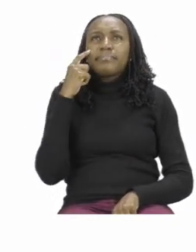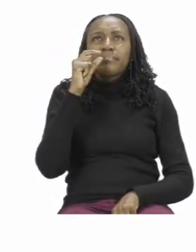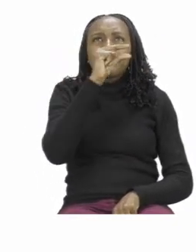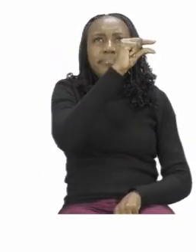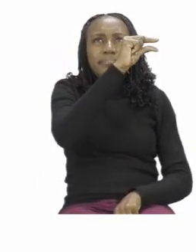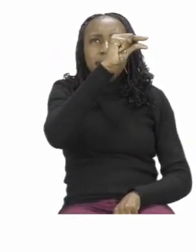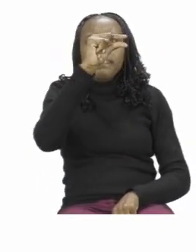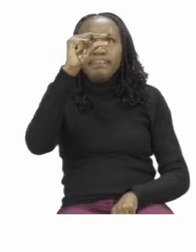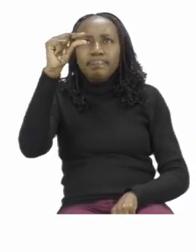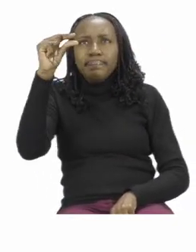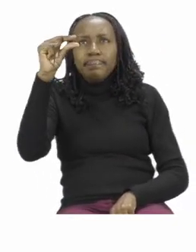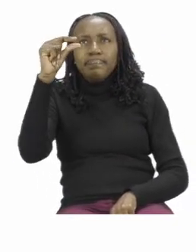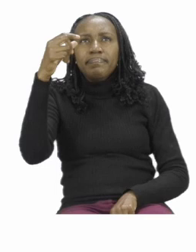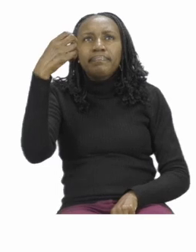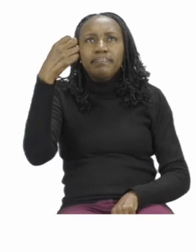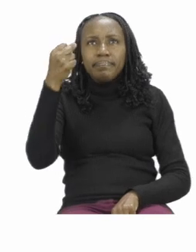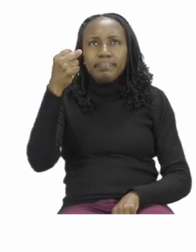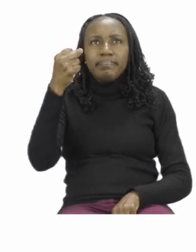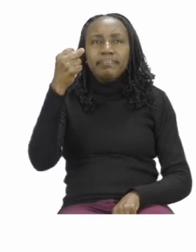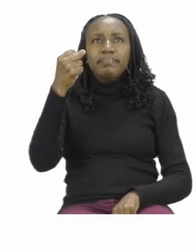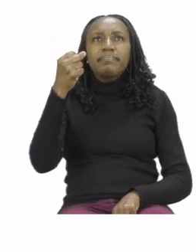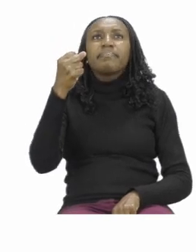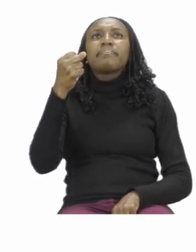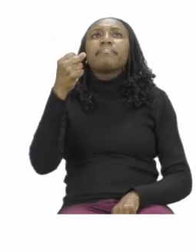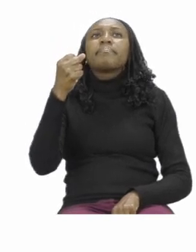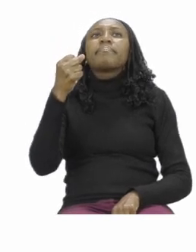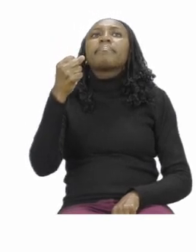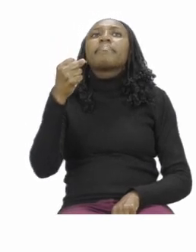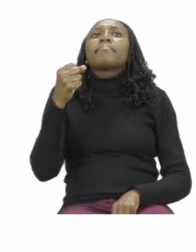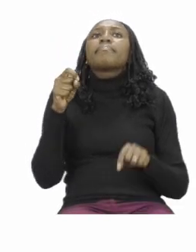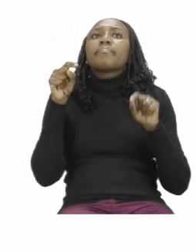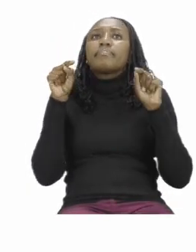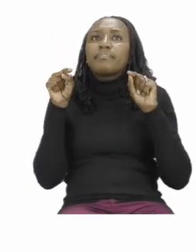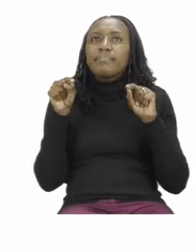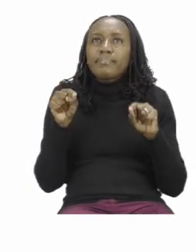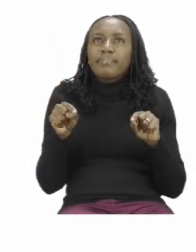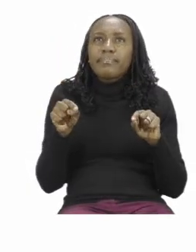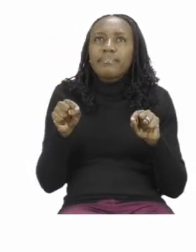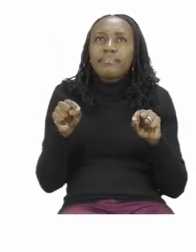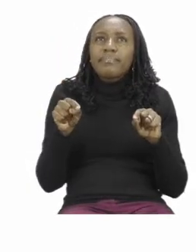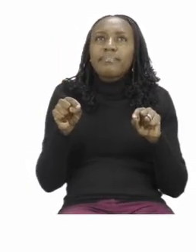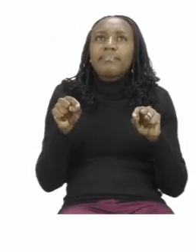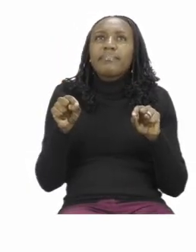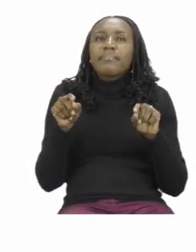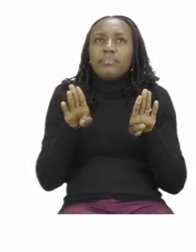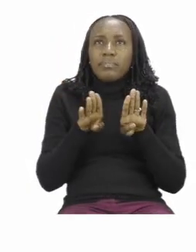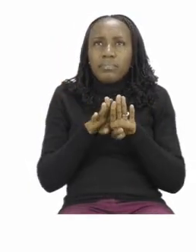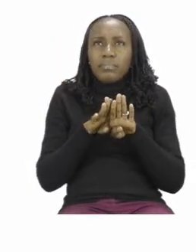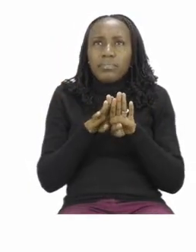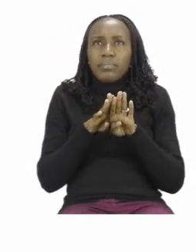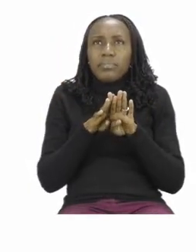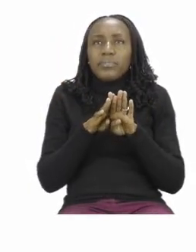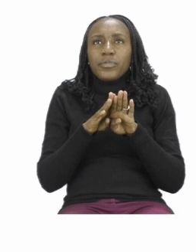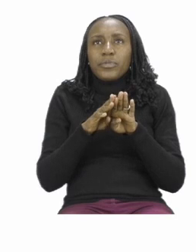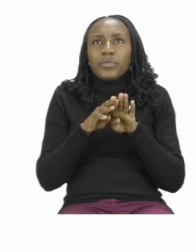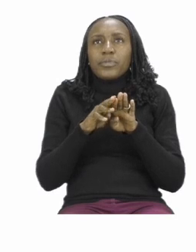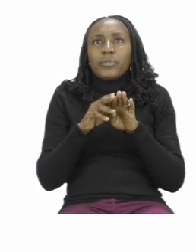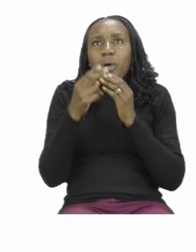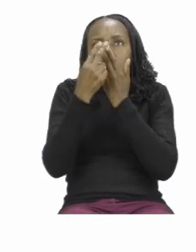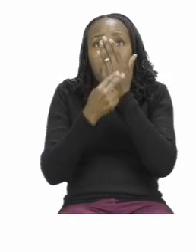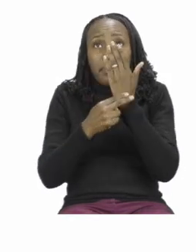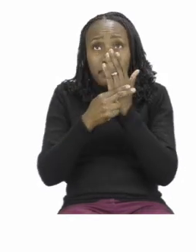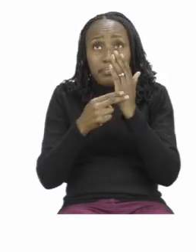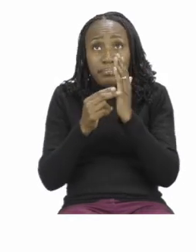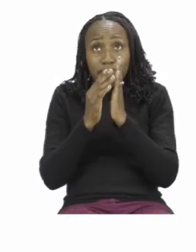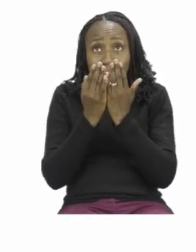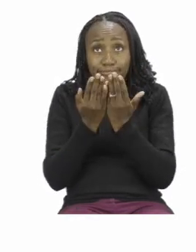box, and we also have our clues. But today, we have a memory verse as well to help us with our